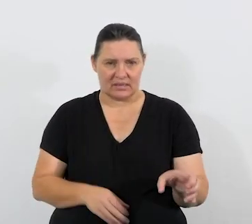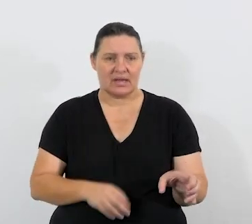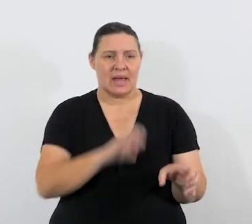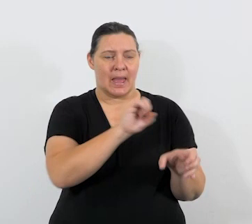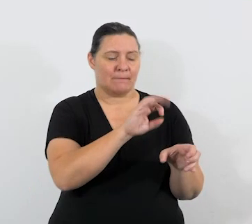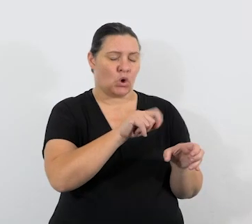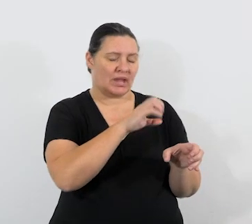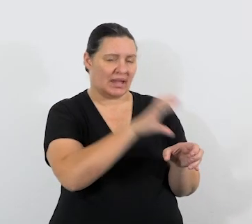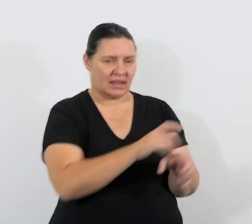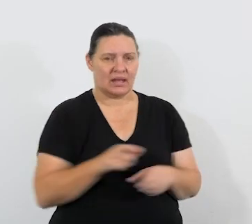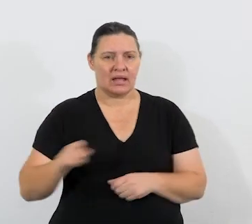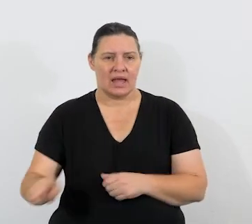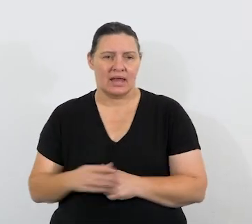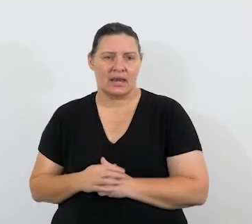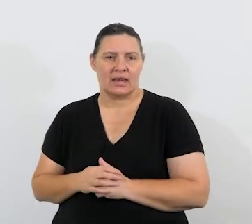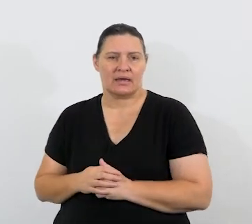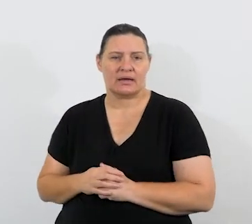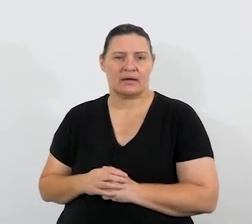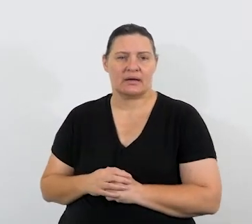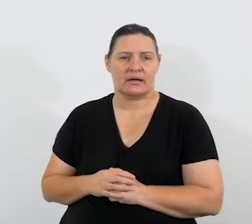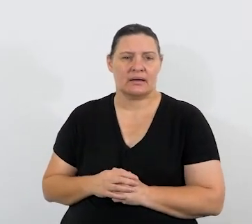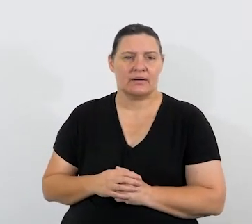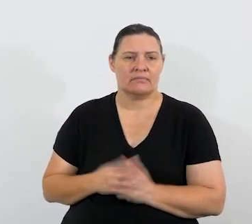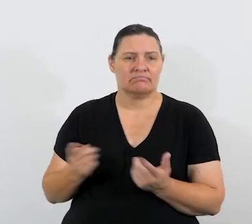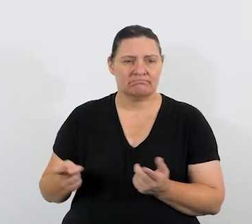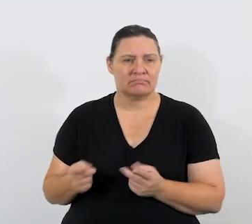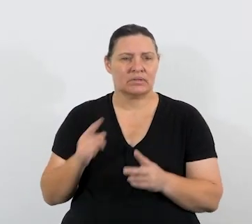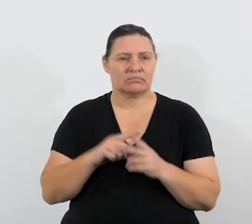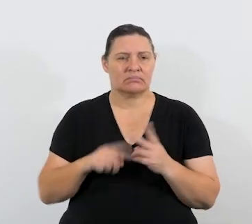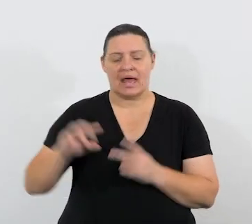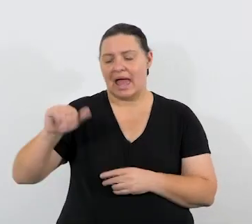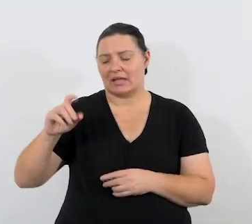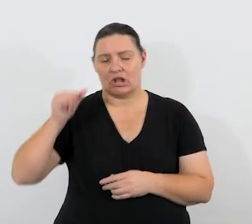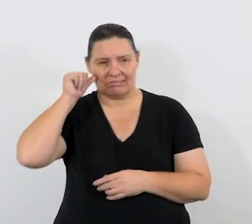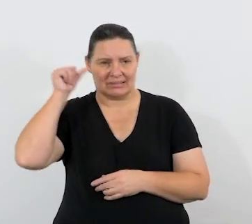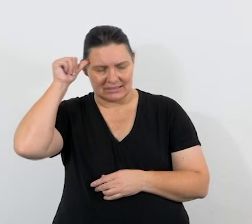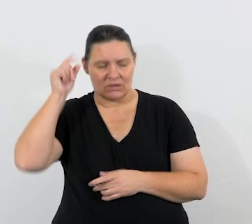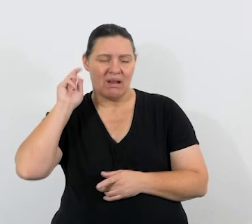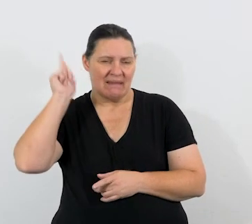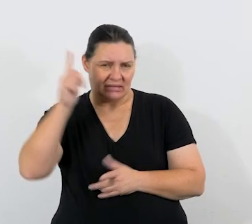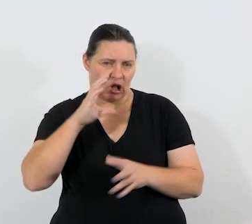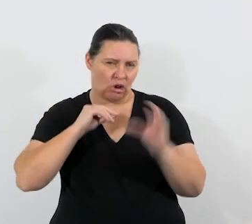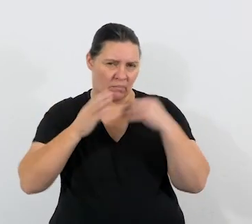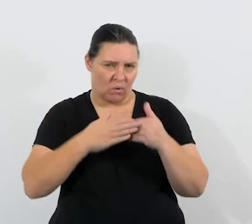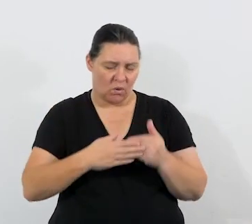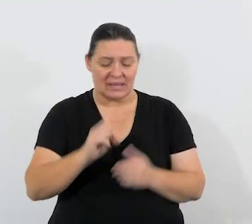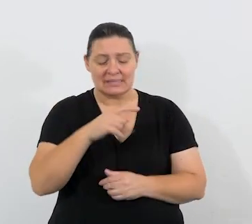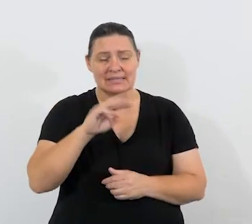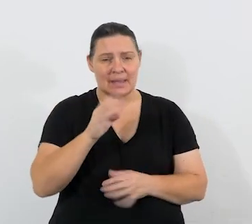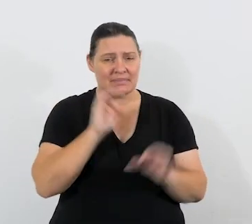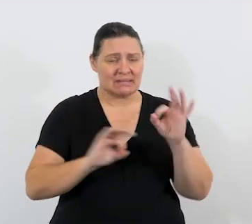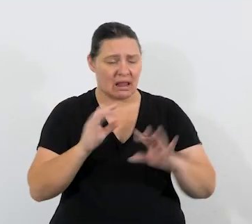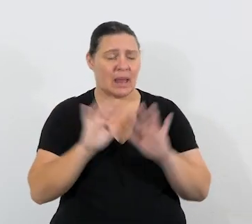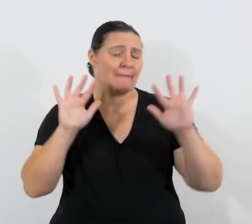have embryonic stem cells and adult stem cells. You will later learn about these as you do life sciences. Stem cells are